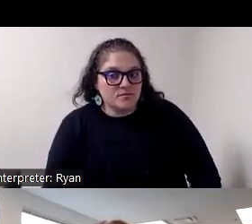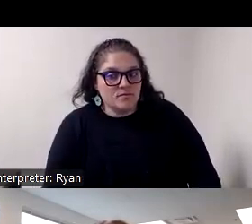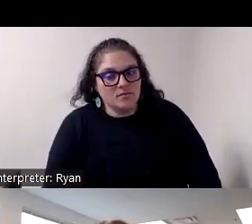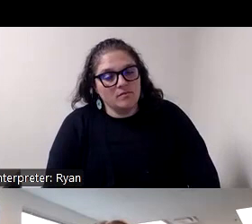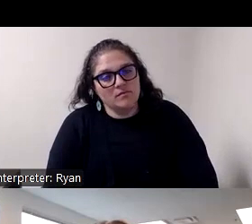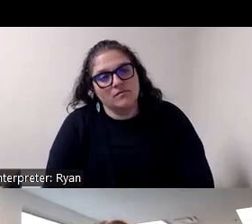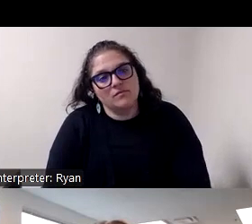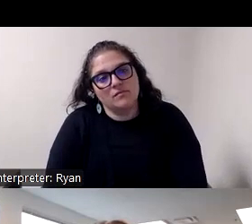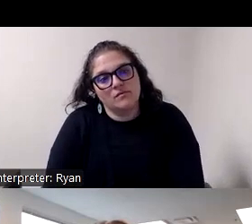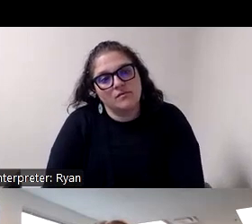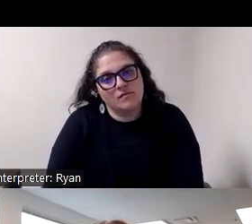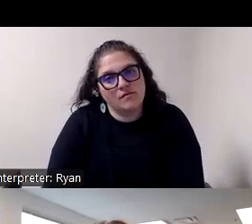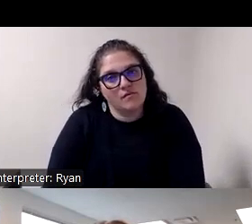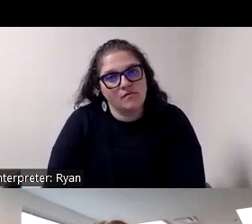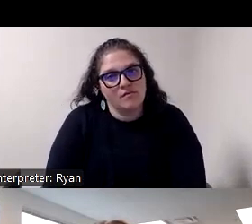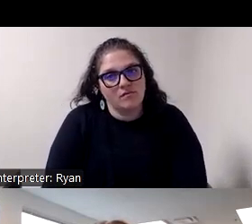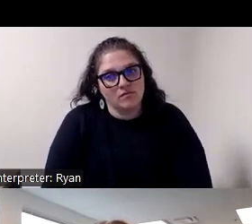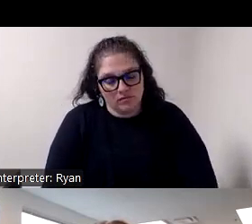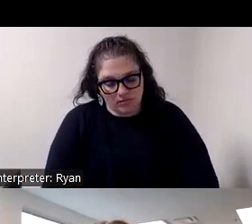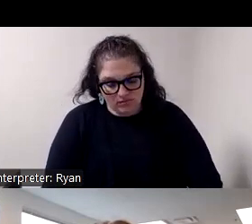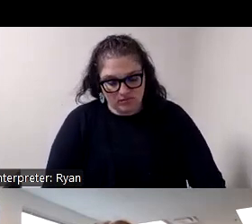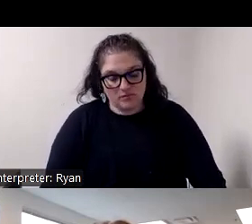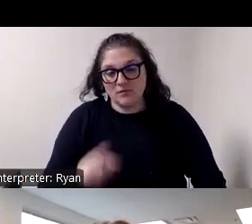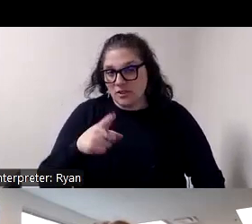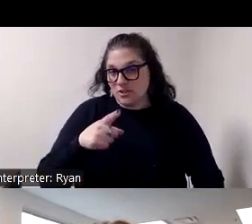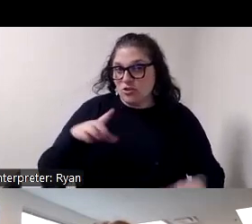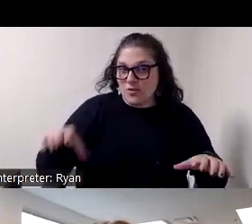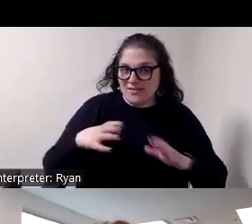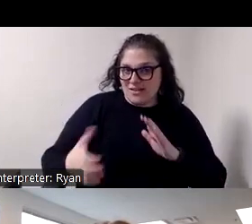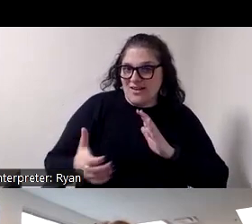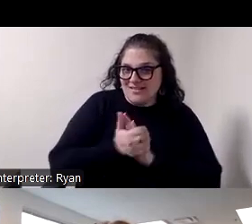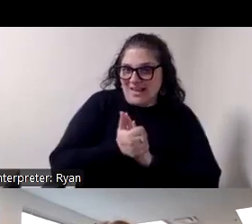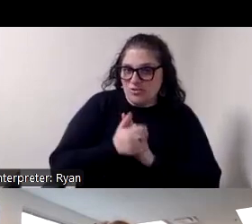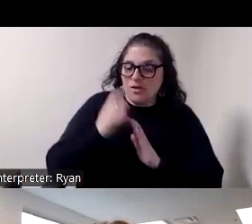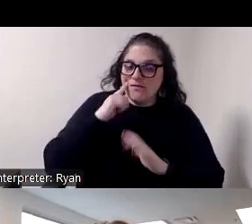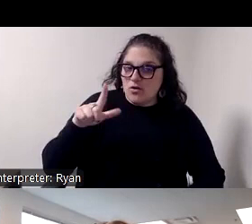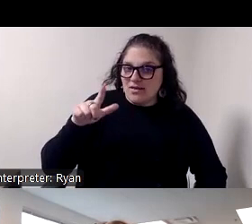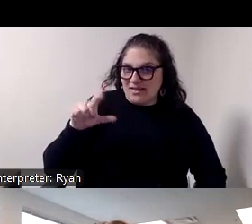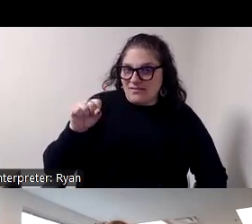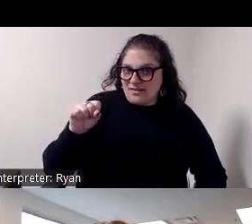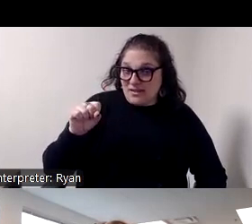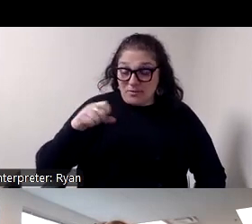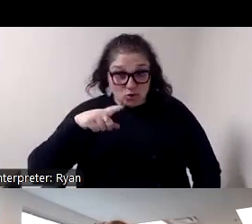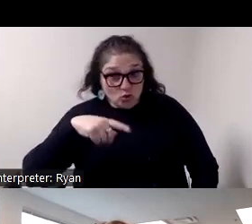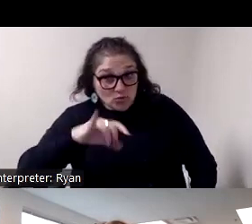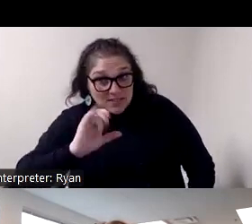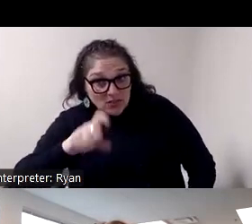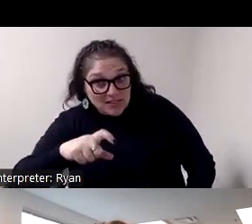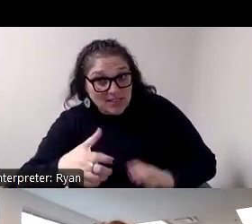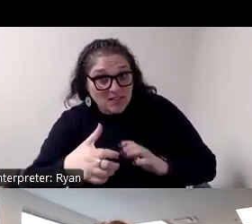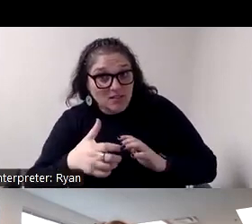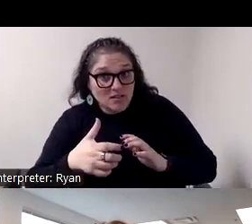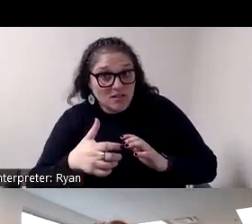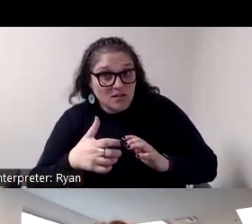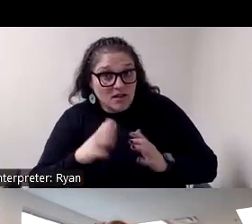So I think she's meaning you had done the attachment of the leave slip, but do you still need to add an attachment of